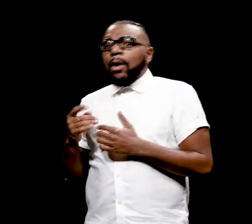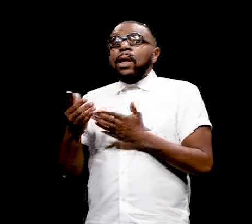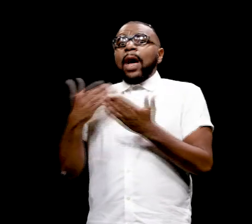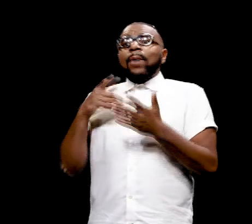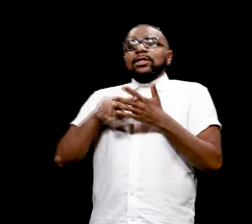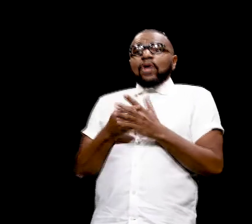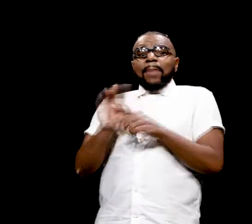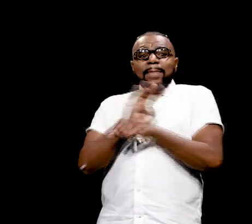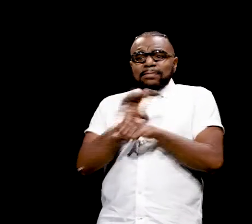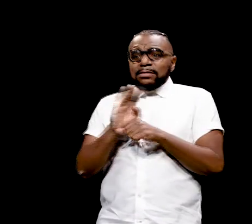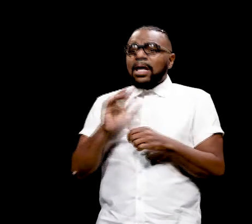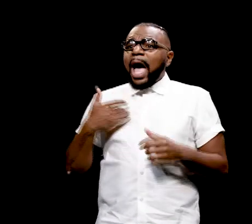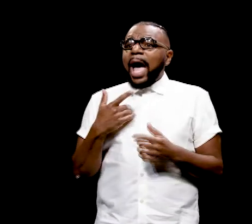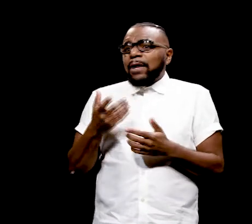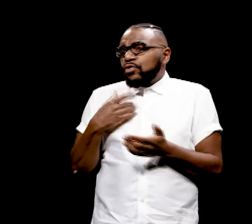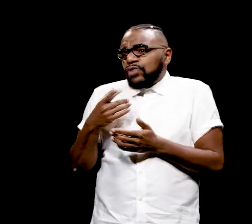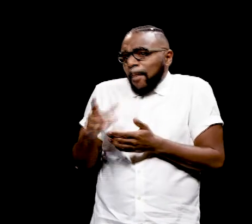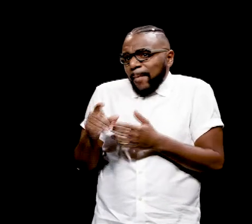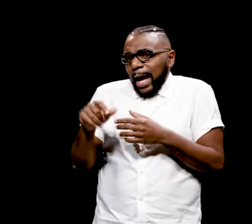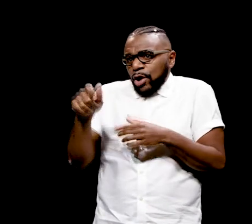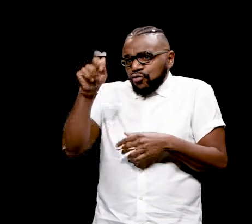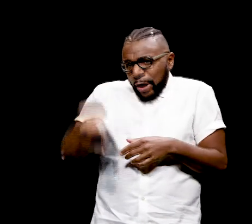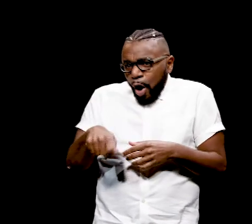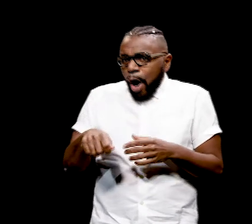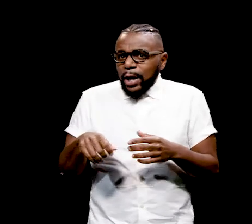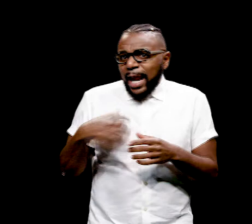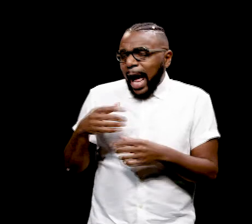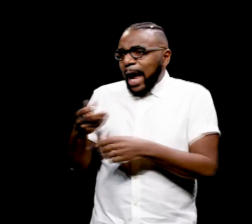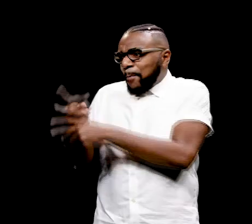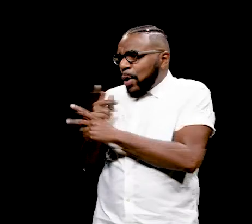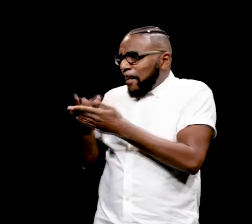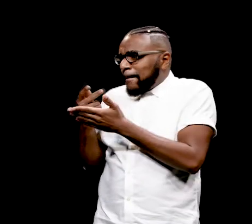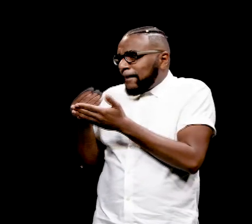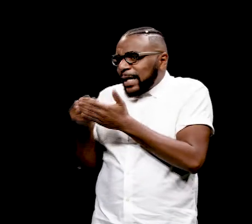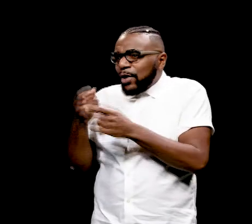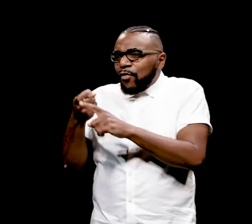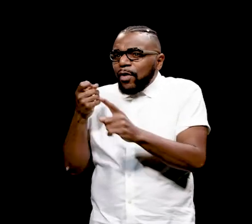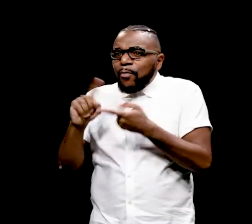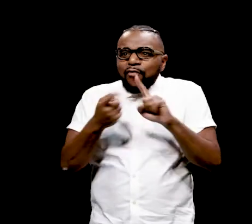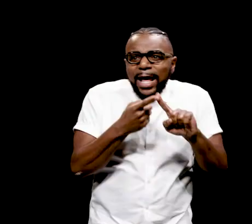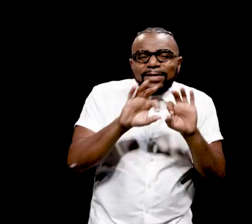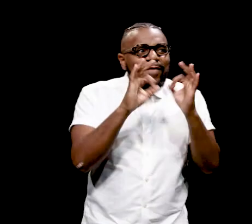bootstrapped it. I had a credit card. I borrowed from friends and family.